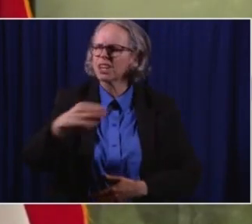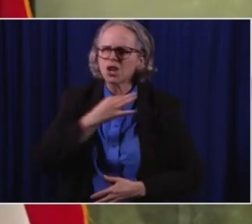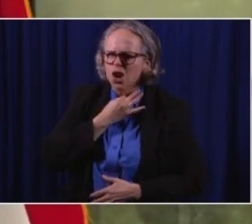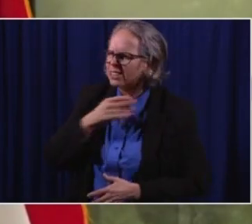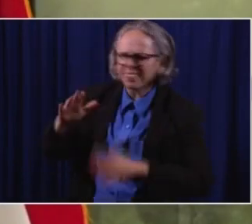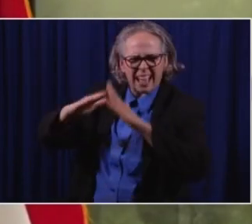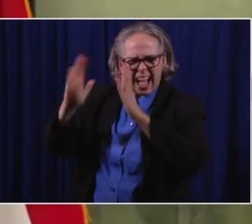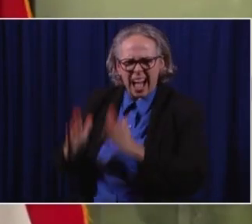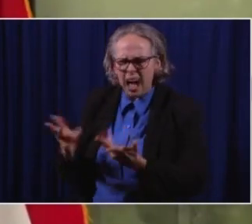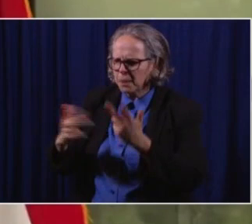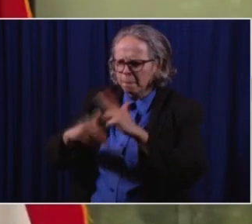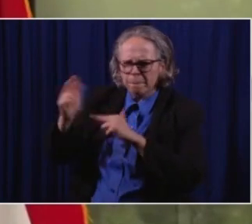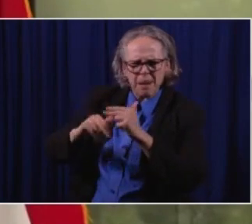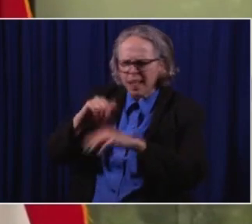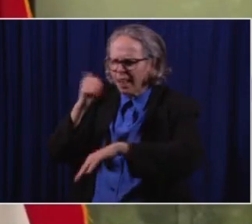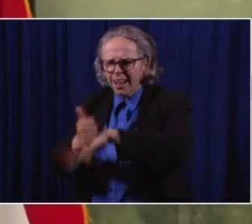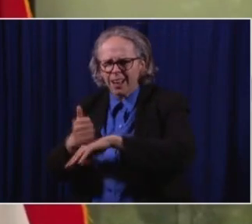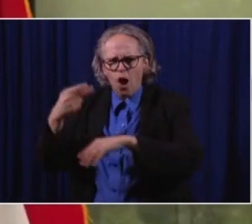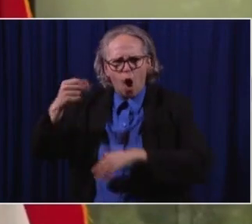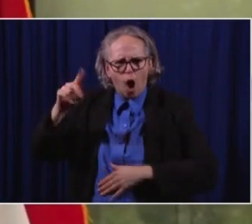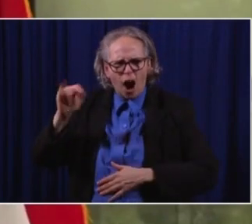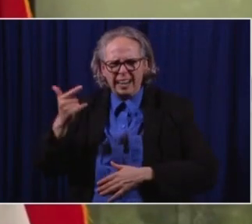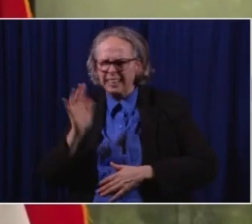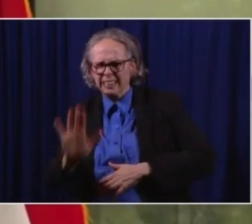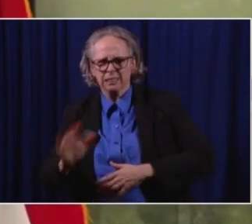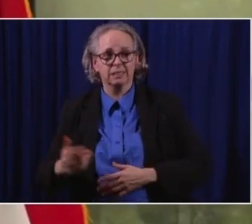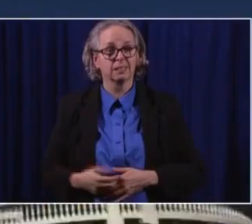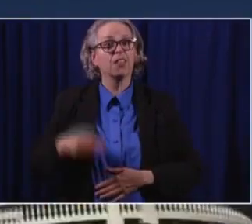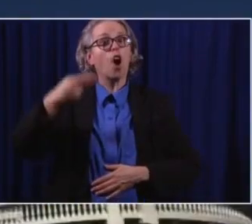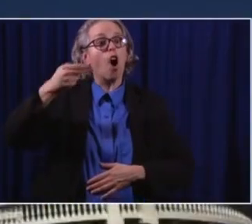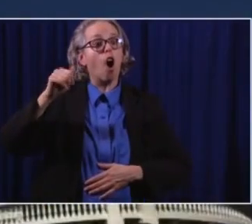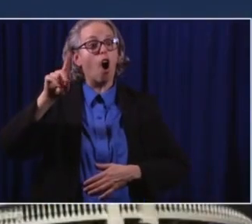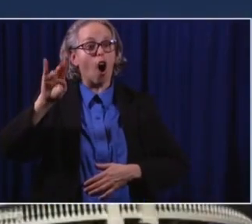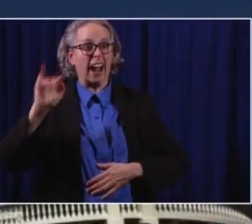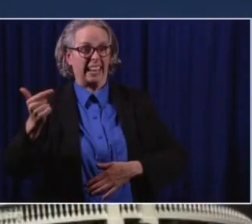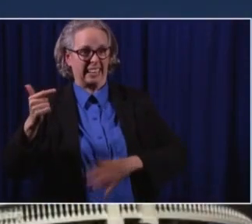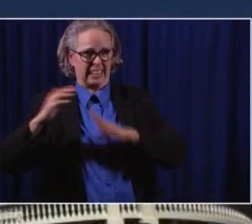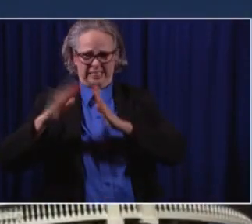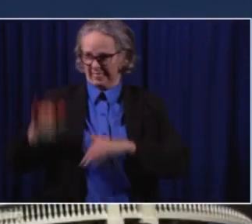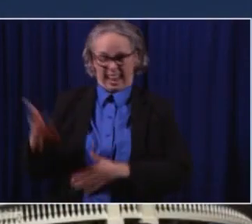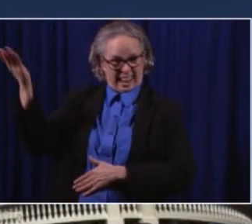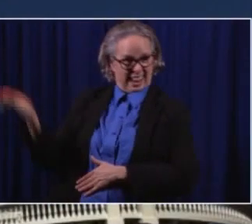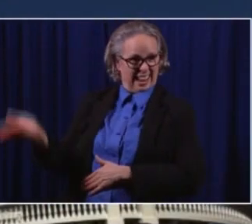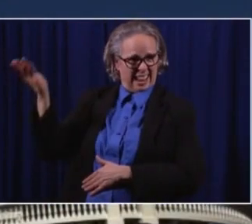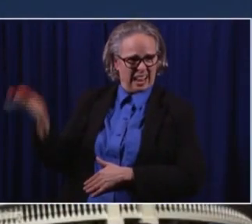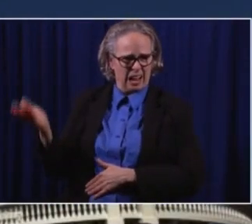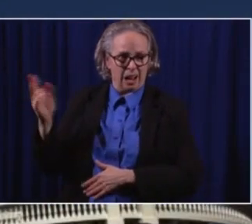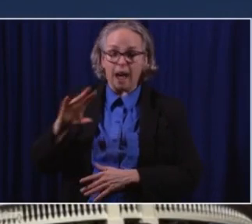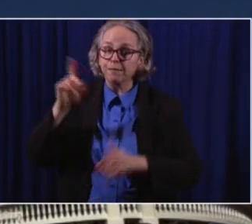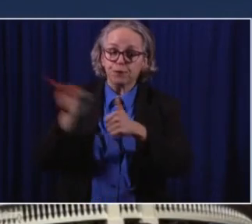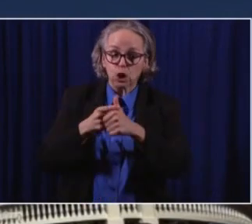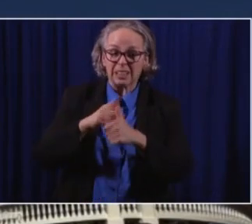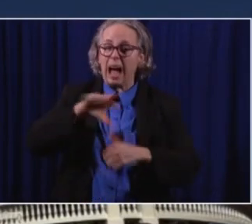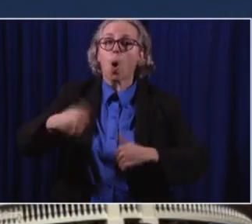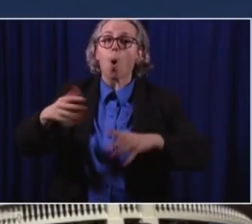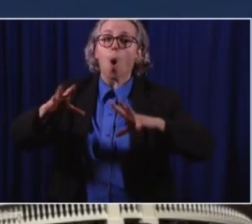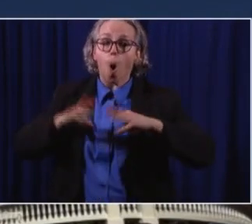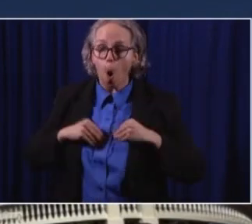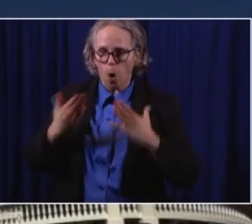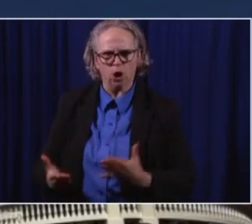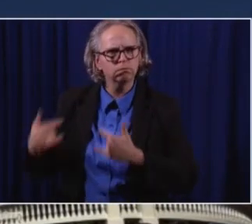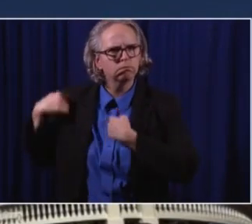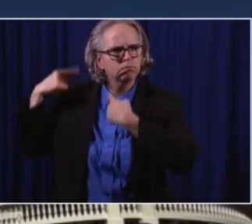it? Well, the Hardings were the first and only owners of the house until it came into